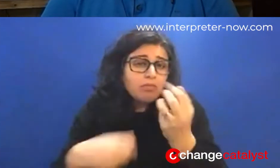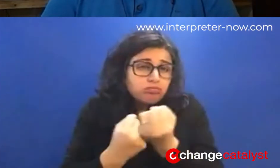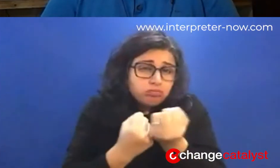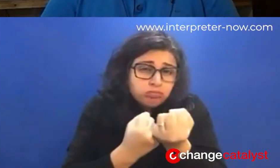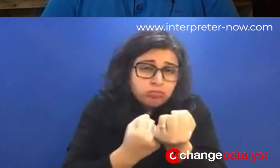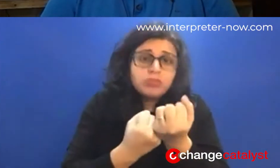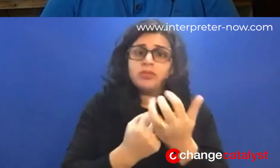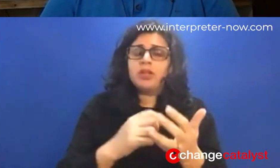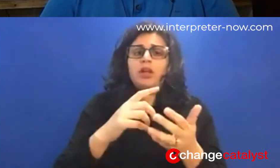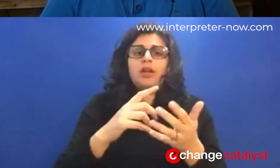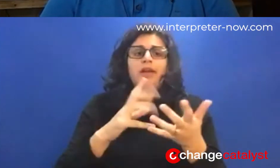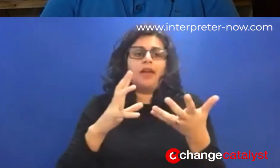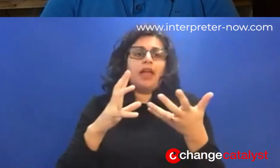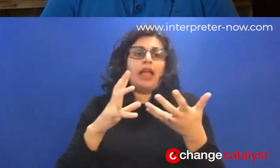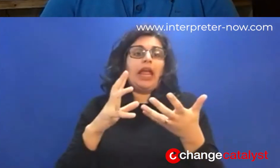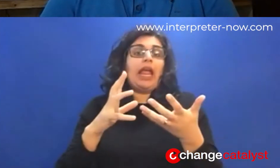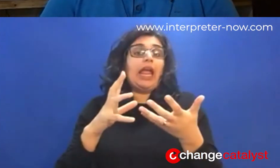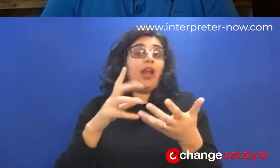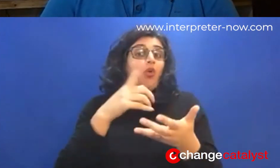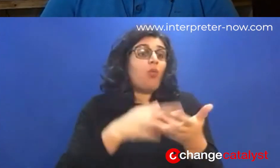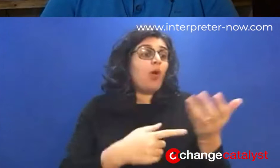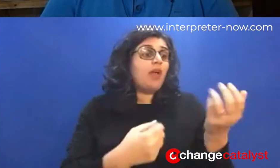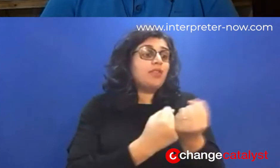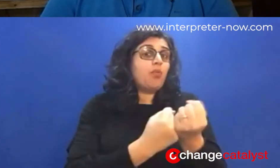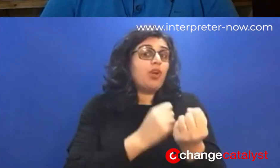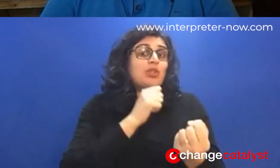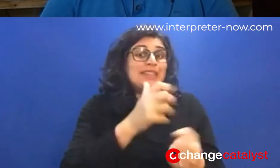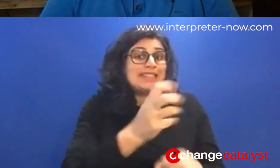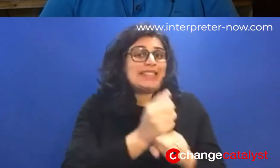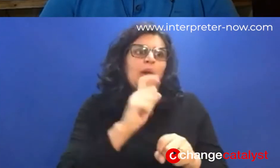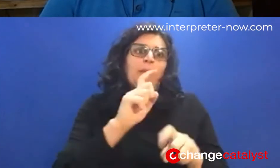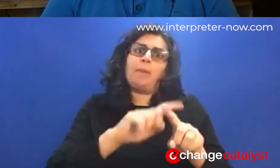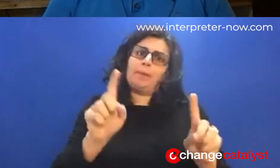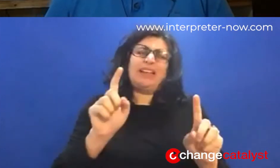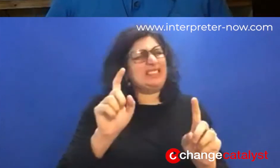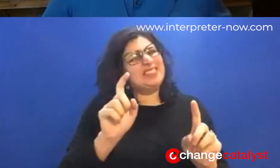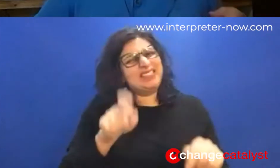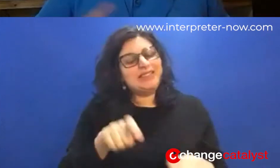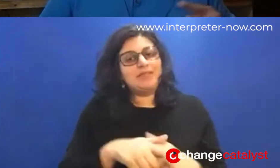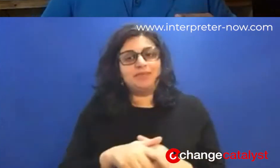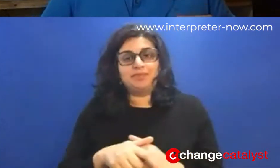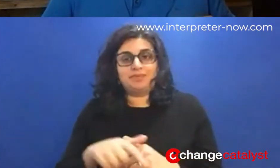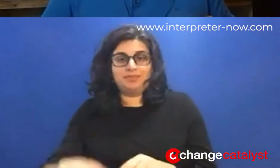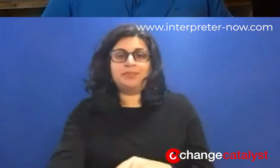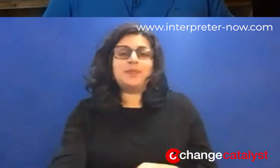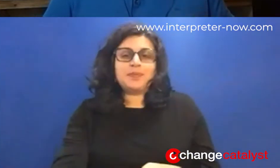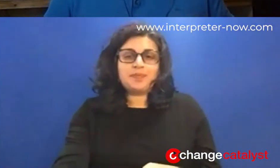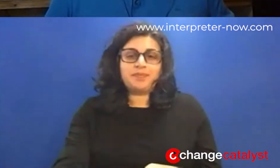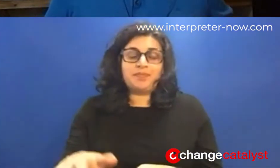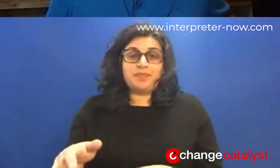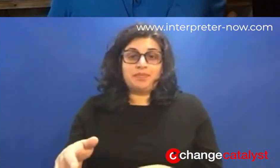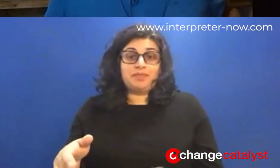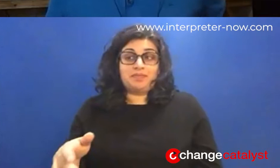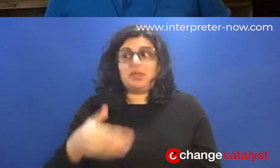what additional support could you have used that you didn't receive? You want to start with either one of us? Go ahead,